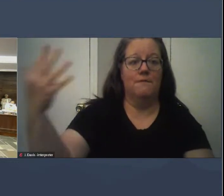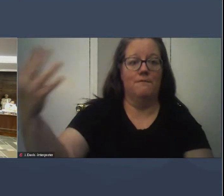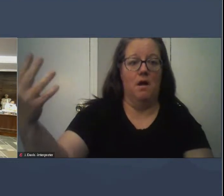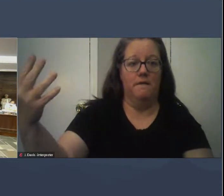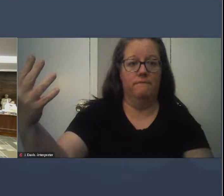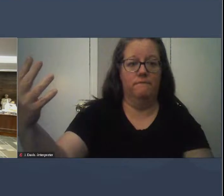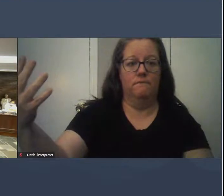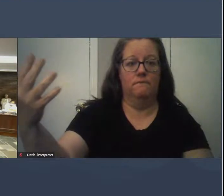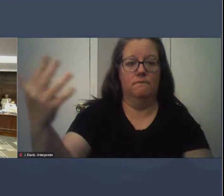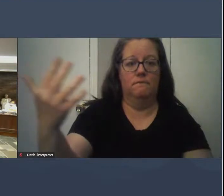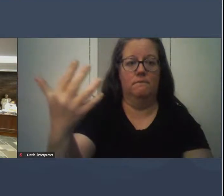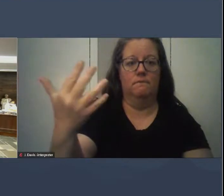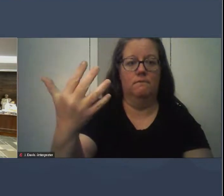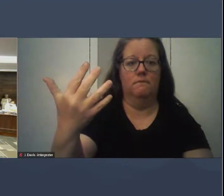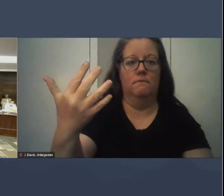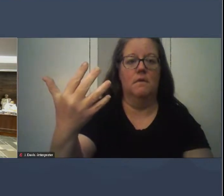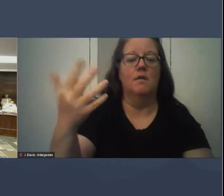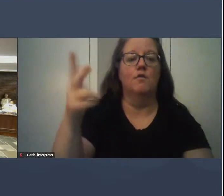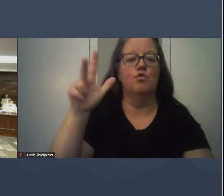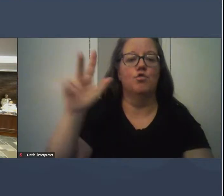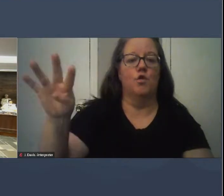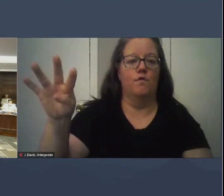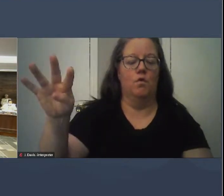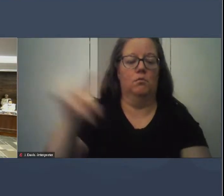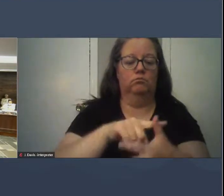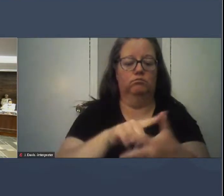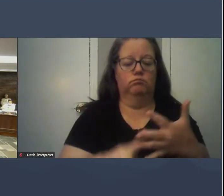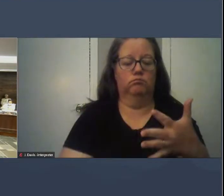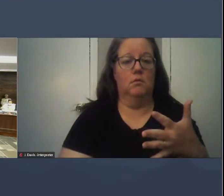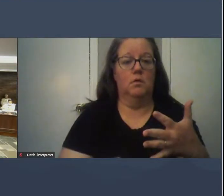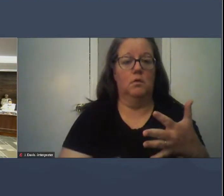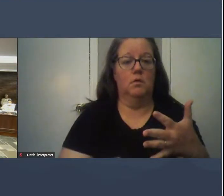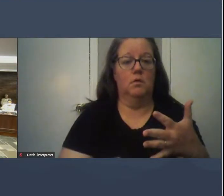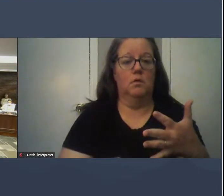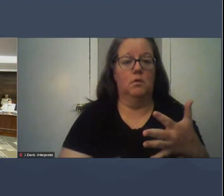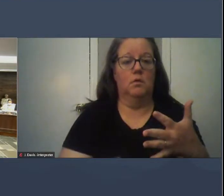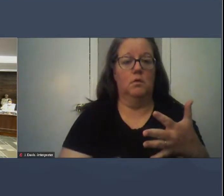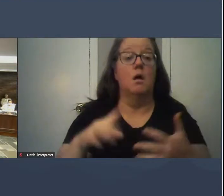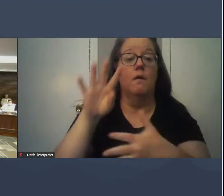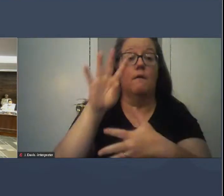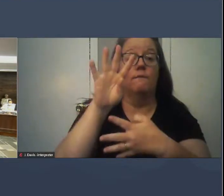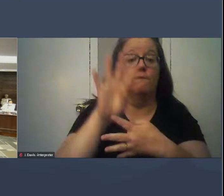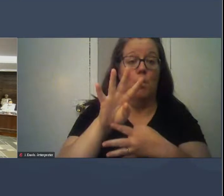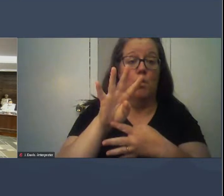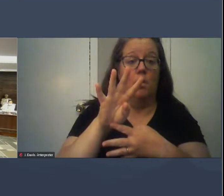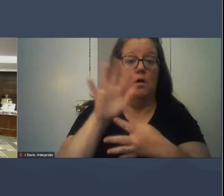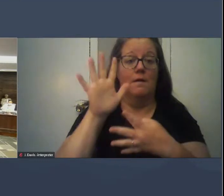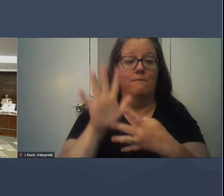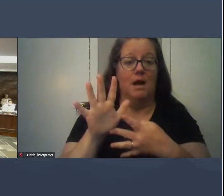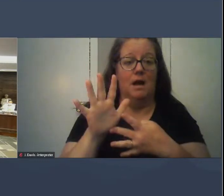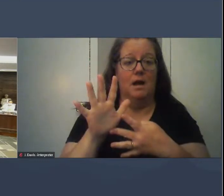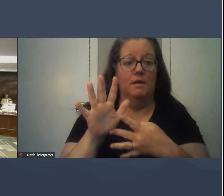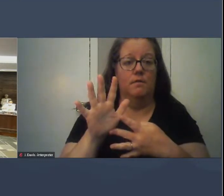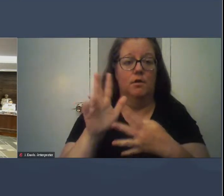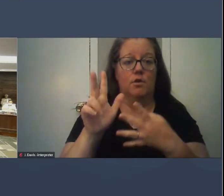5, and 34. So in order, it is 4,